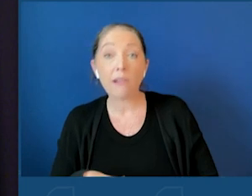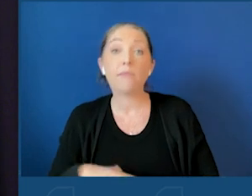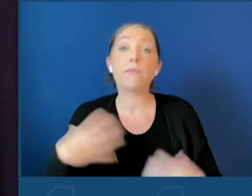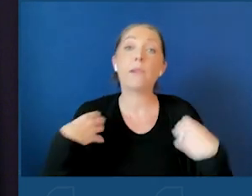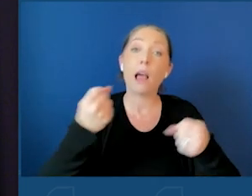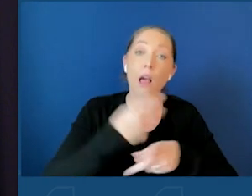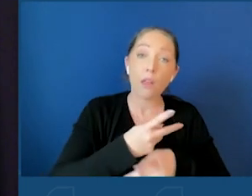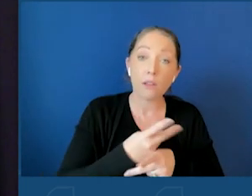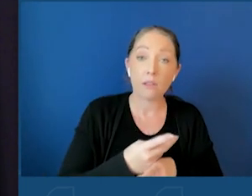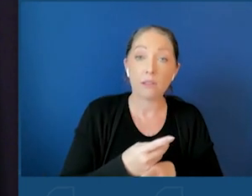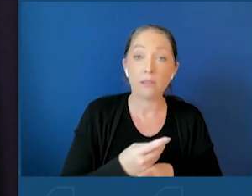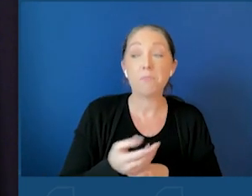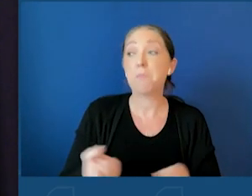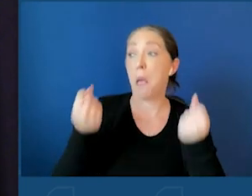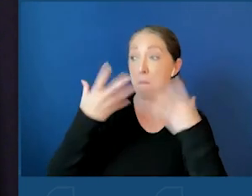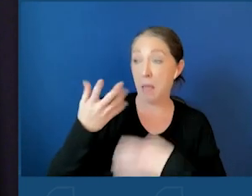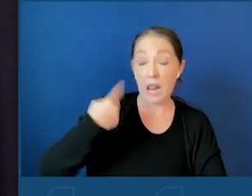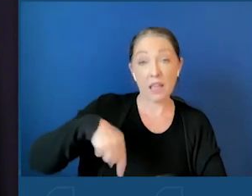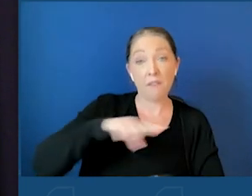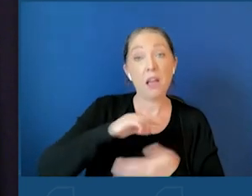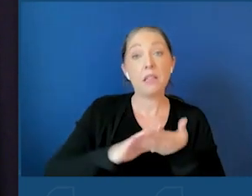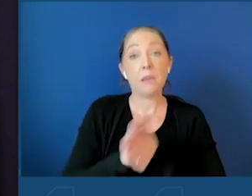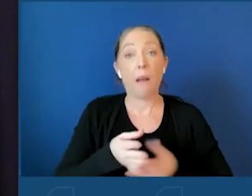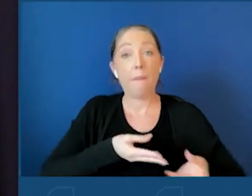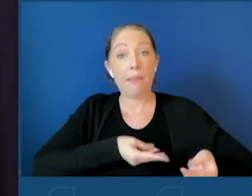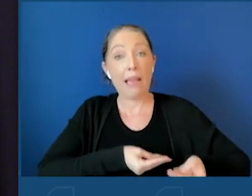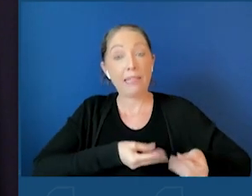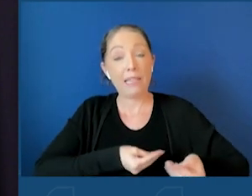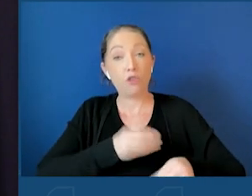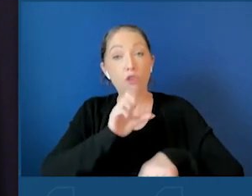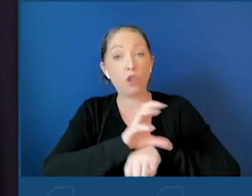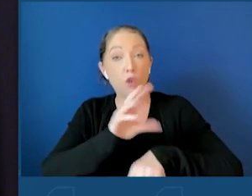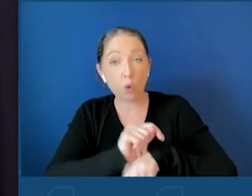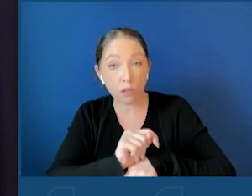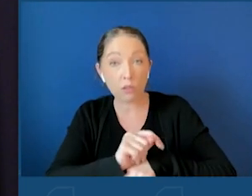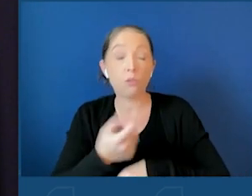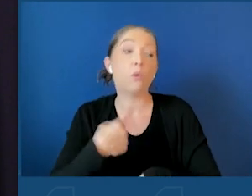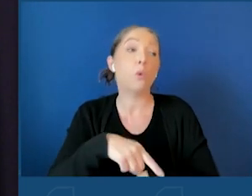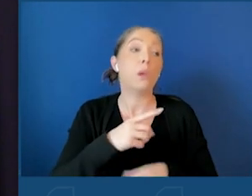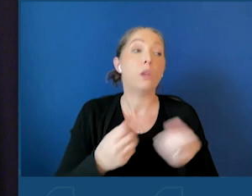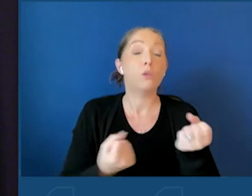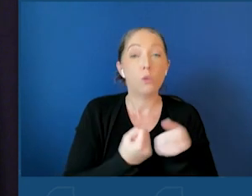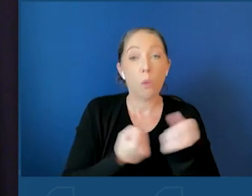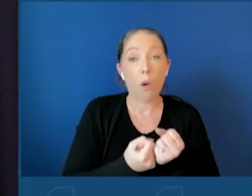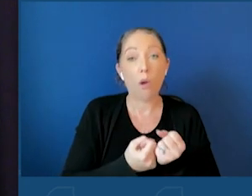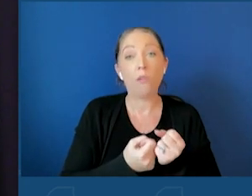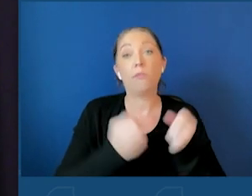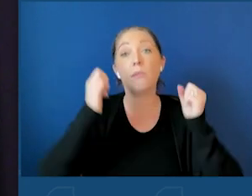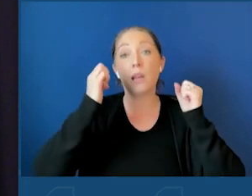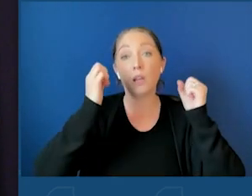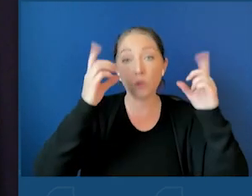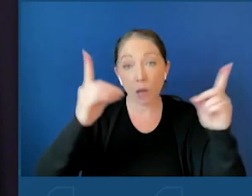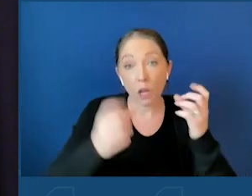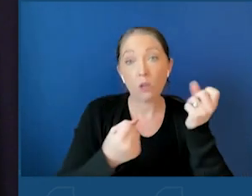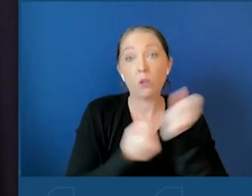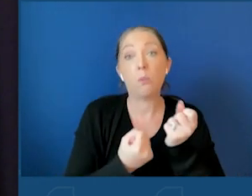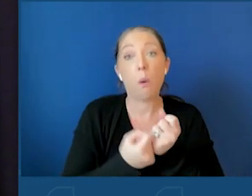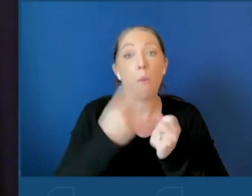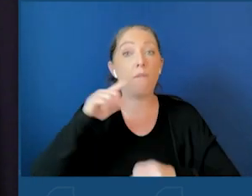lactation consultants. So we also offer support and education to women that are planning to breastfeed or want to breastfeed